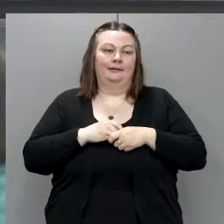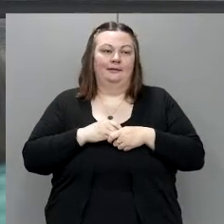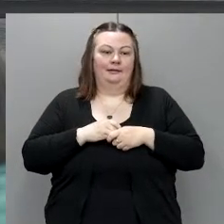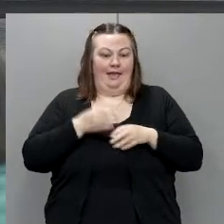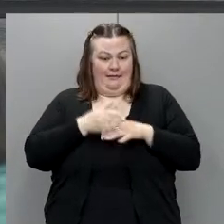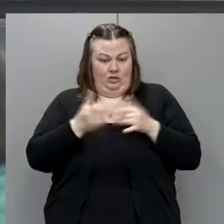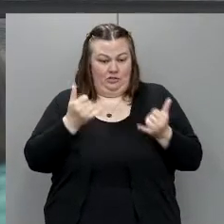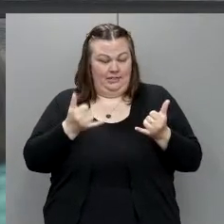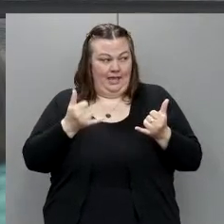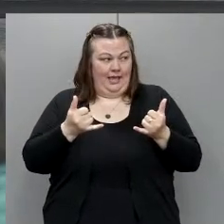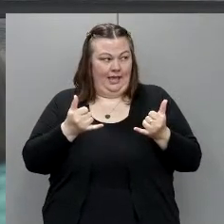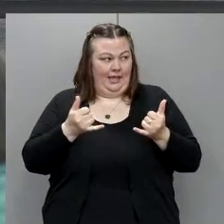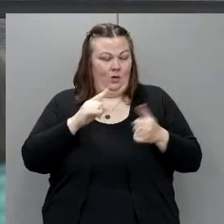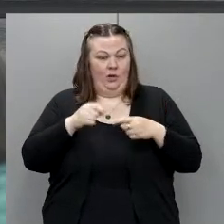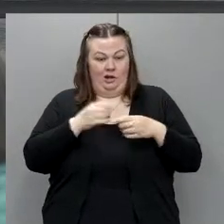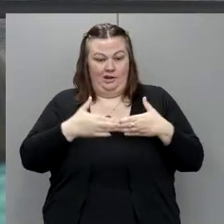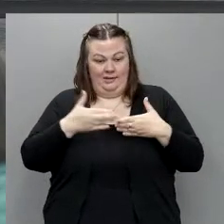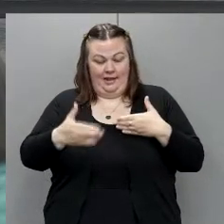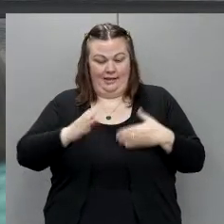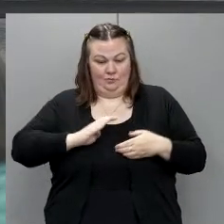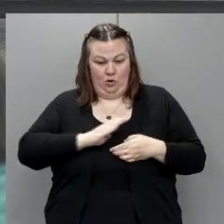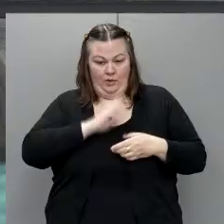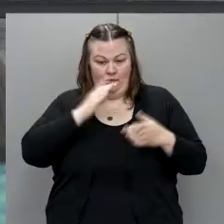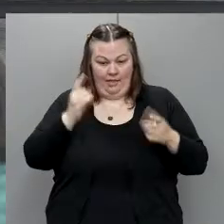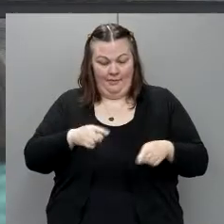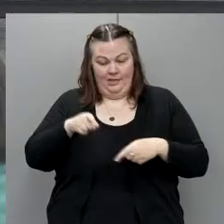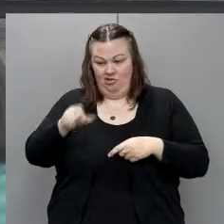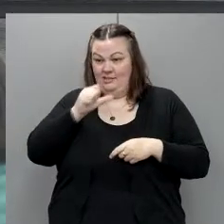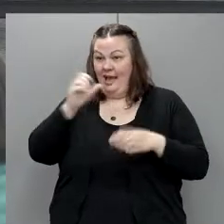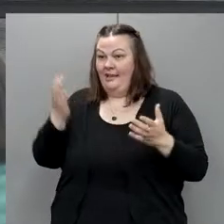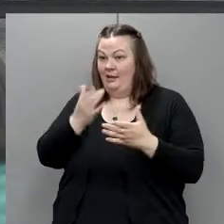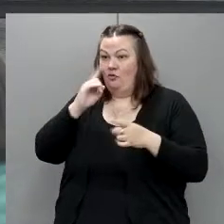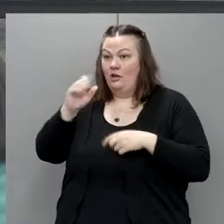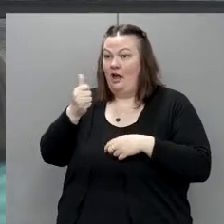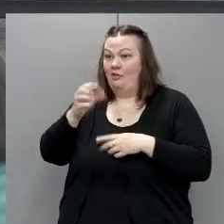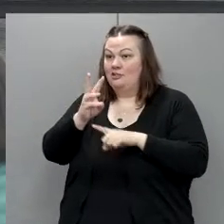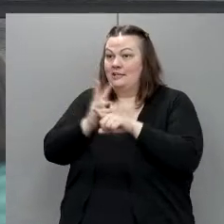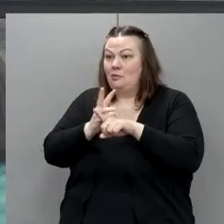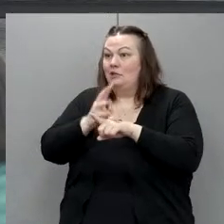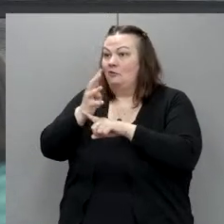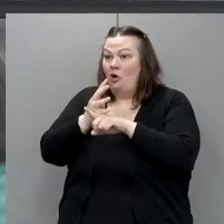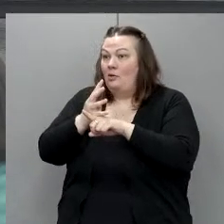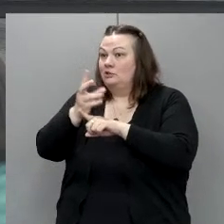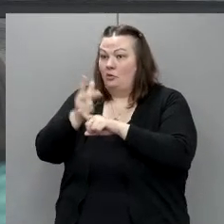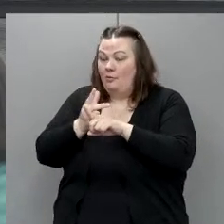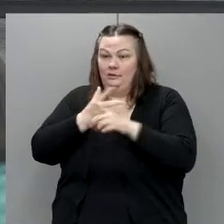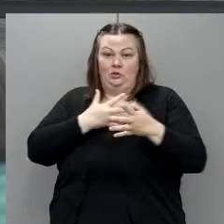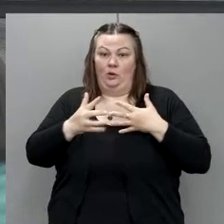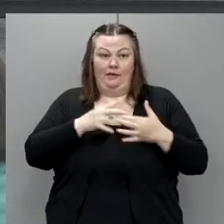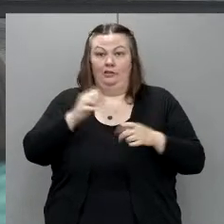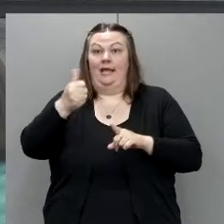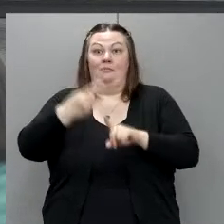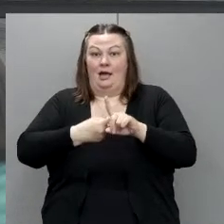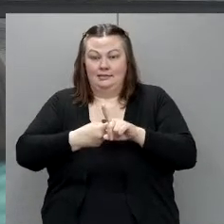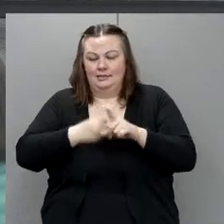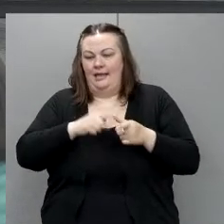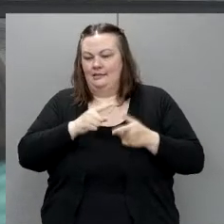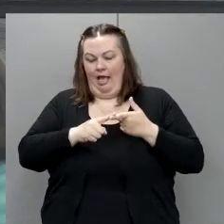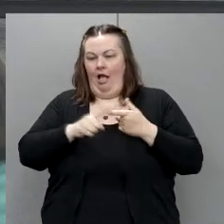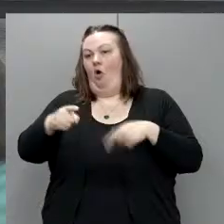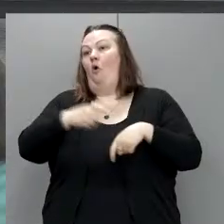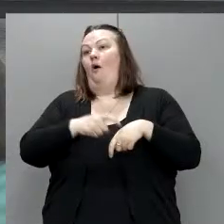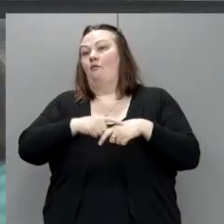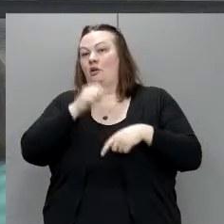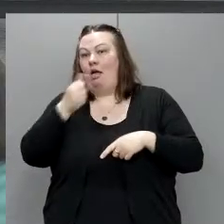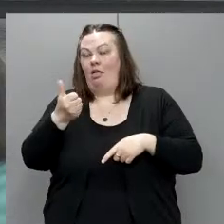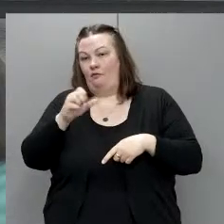after today, when our next board meeting comes, and she's not here for another 6 months or 4 months or 3 months or 10 months until it's time for